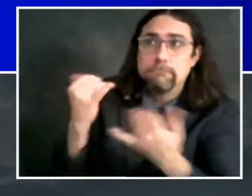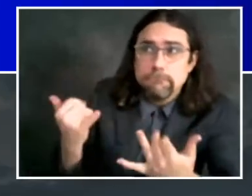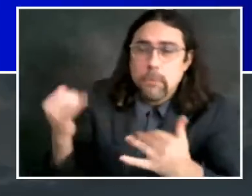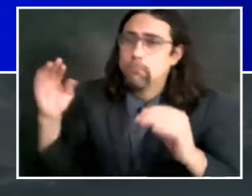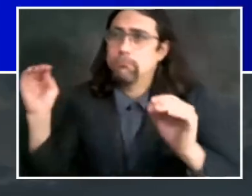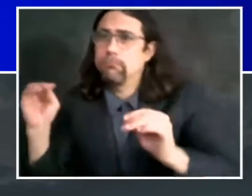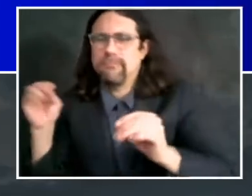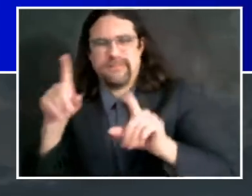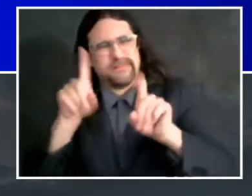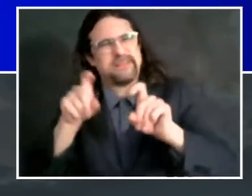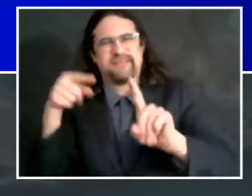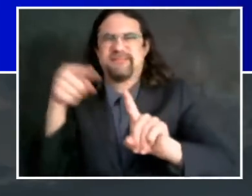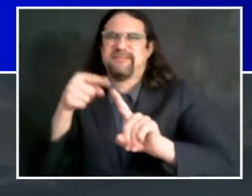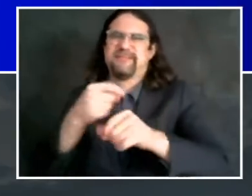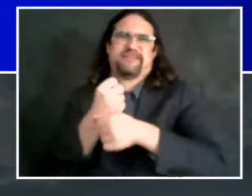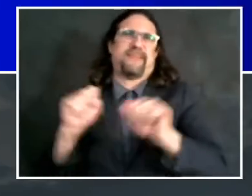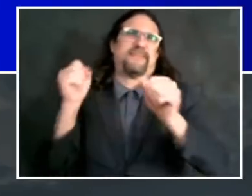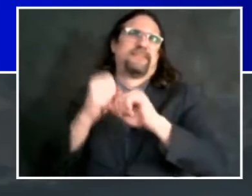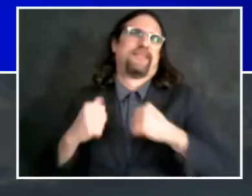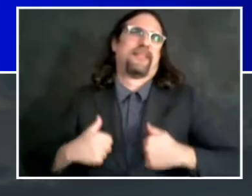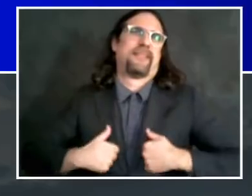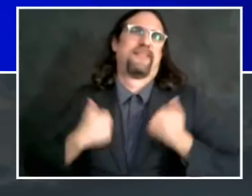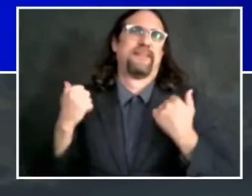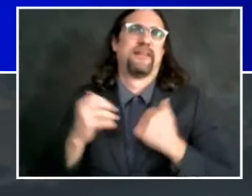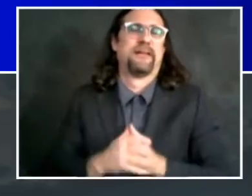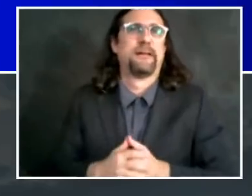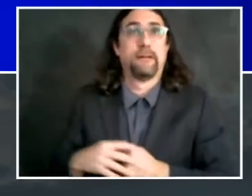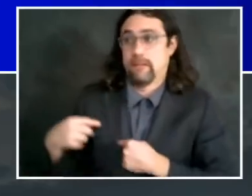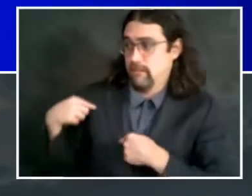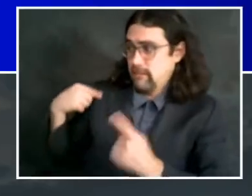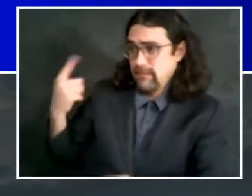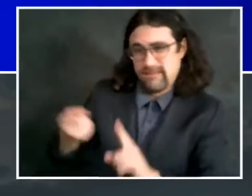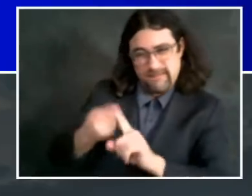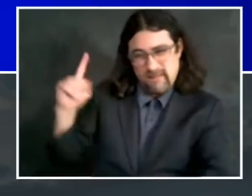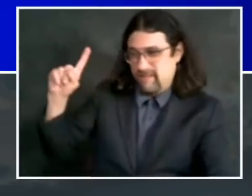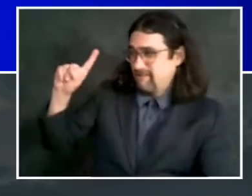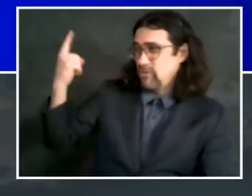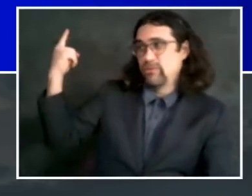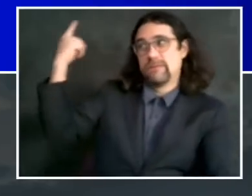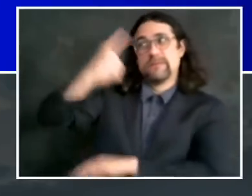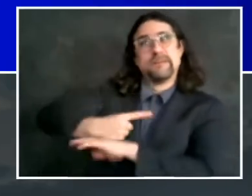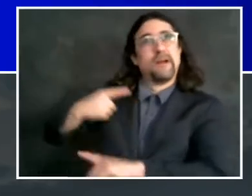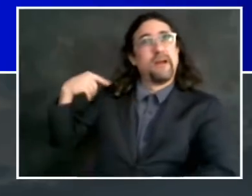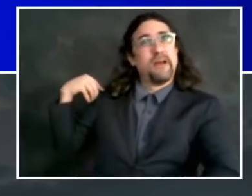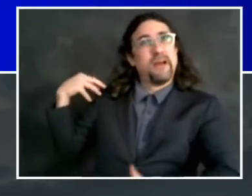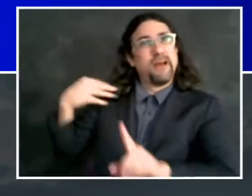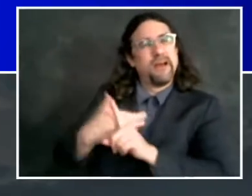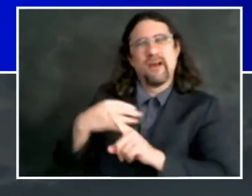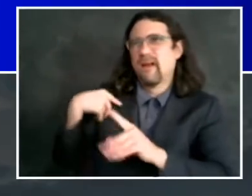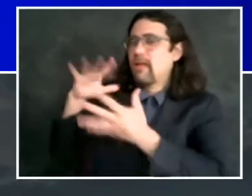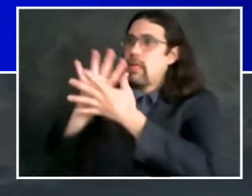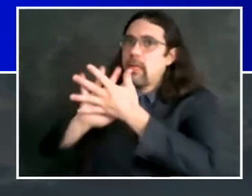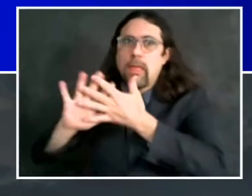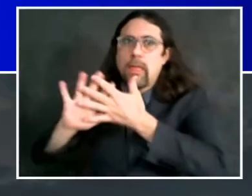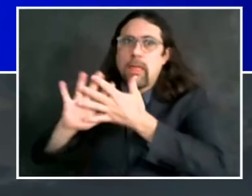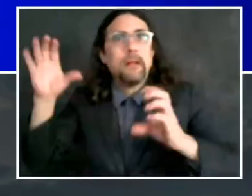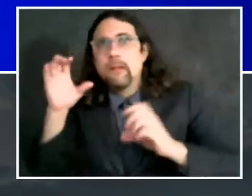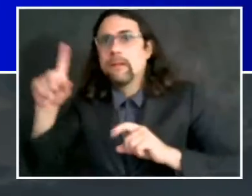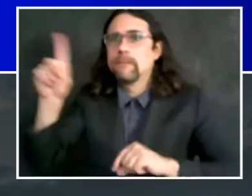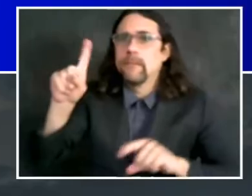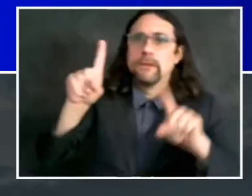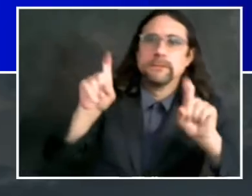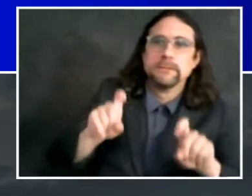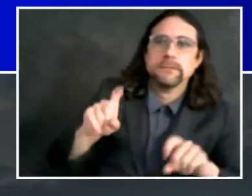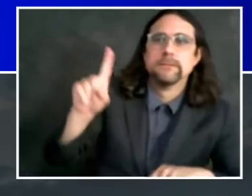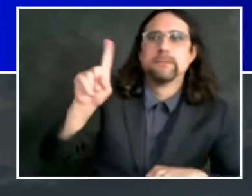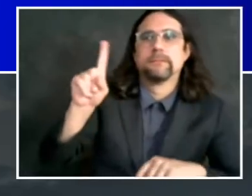that testing is still so hard to get now, and the unclear, as a charitable term, the unclear role